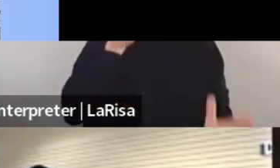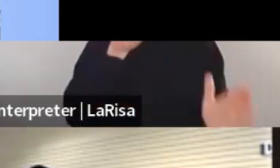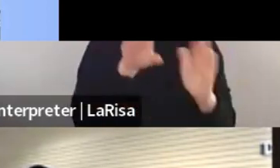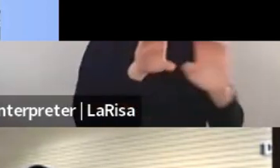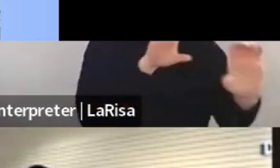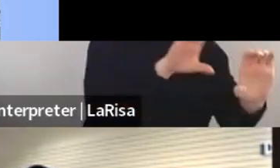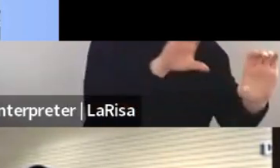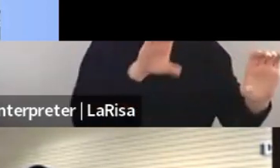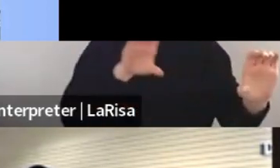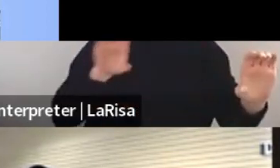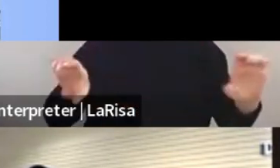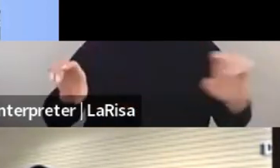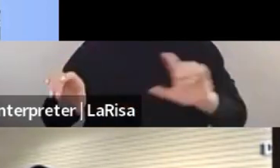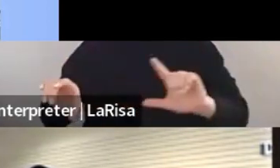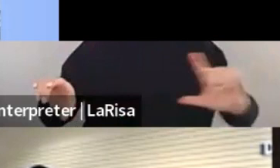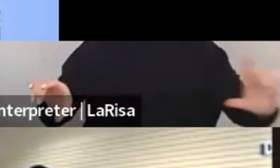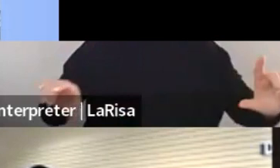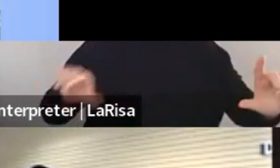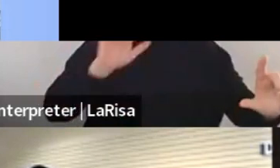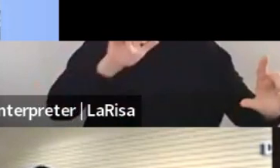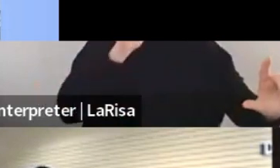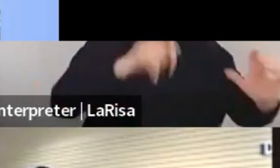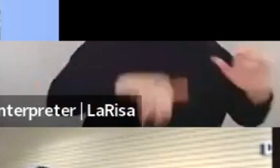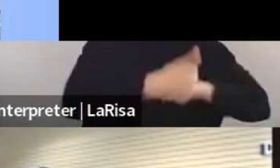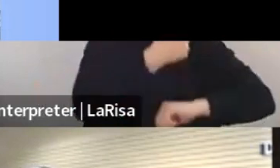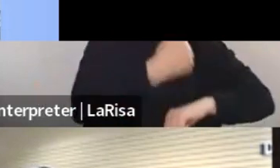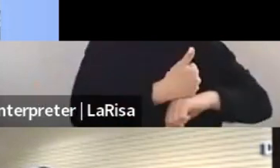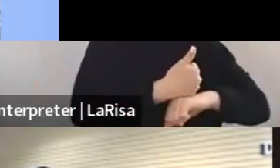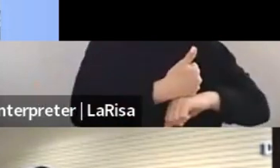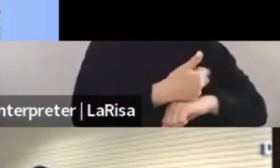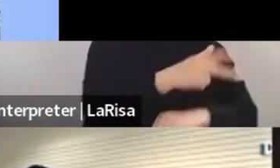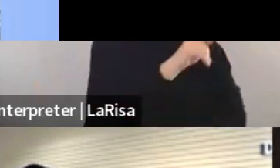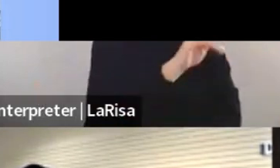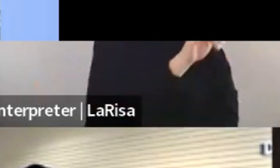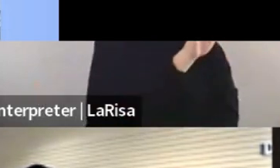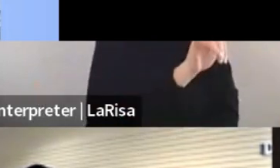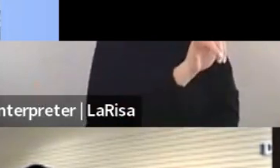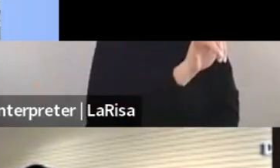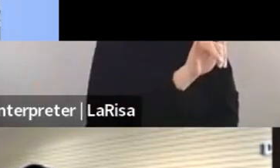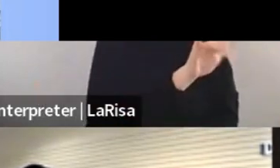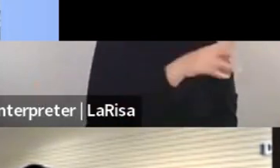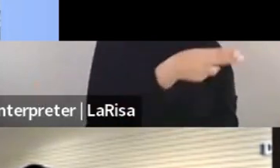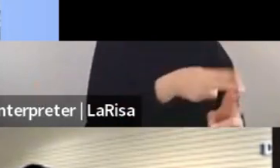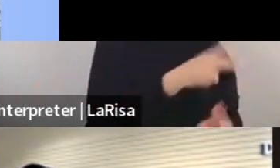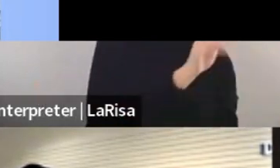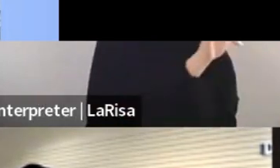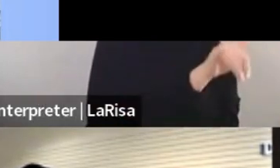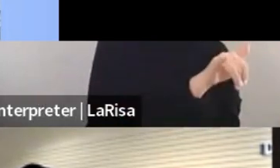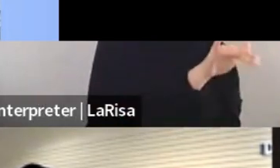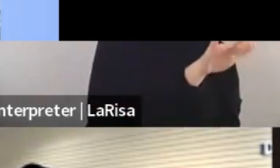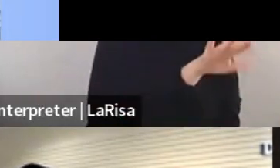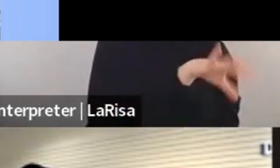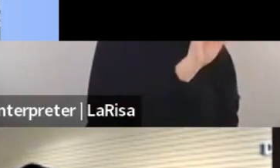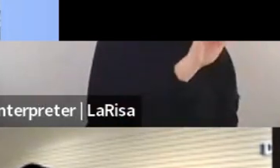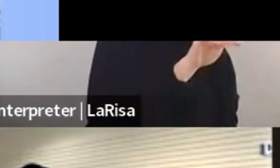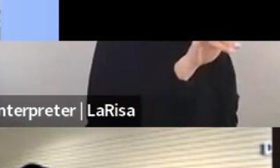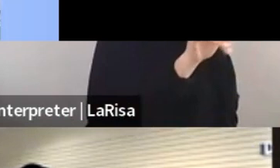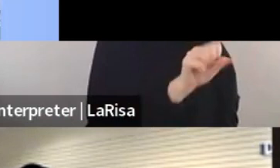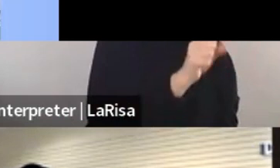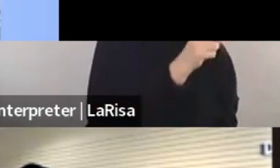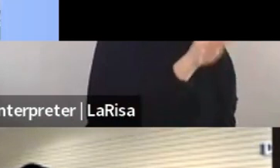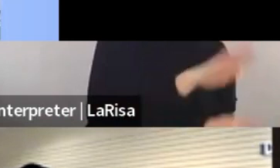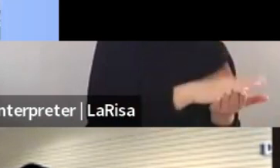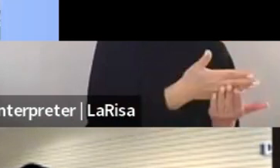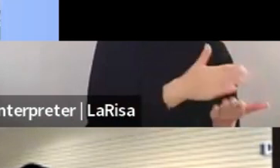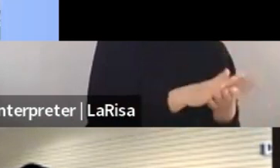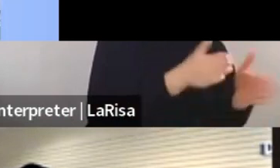is the photo on the left is a photo of Kelly Timmons, who's the founder of Kelly's Kitchen. In the middle, there's a photo of Donna Valente, who is